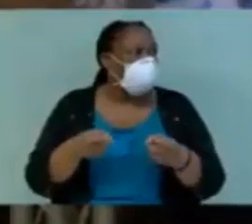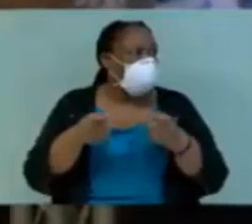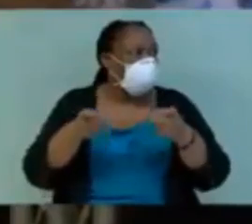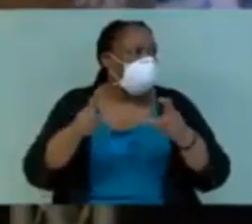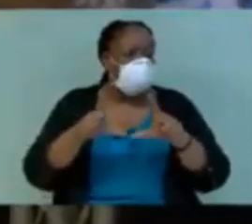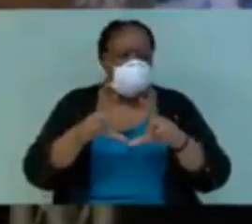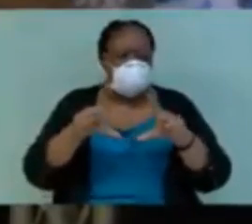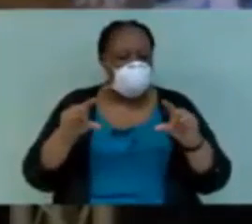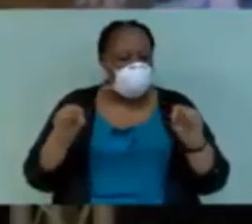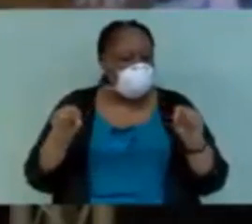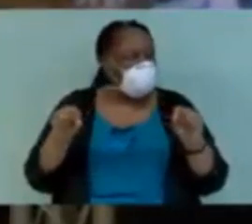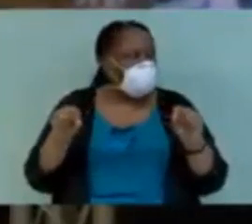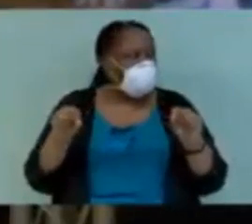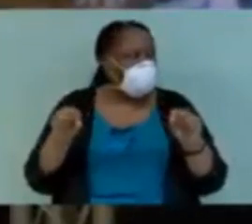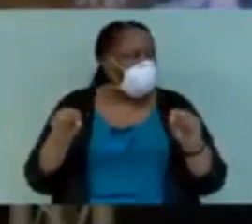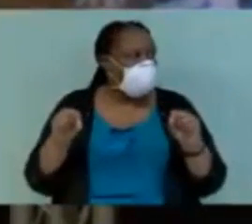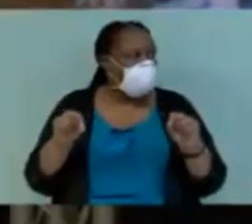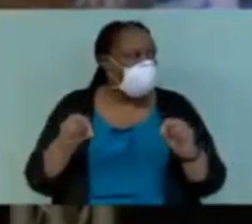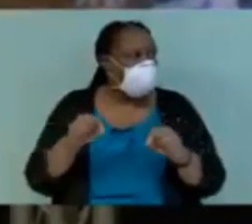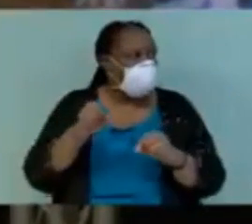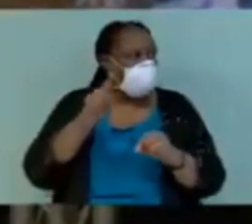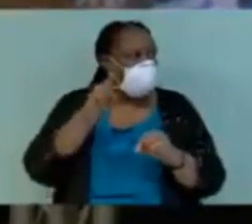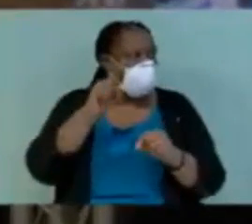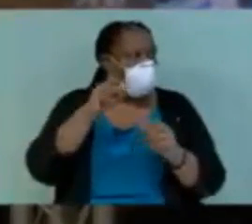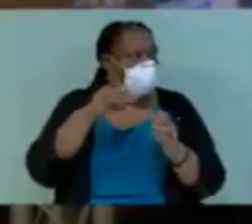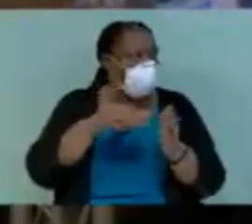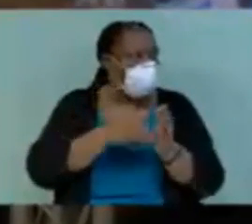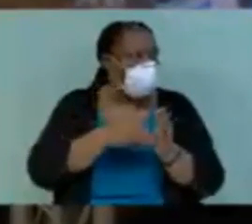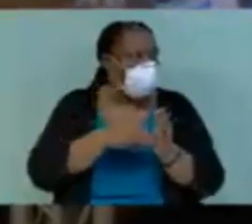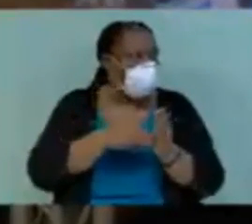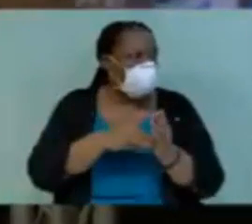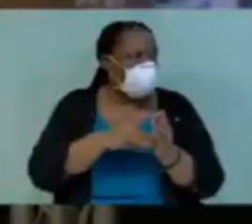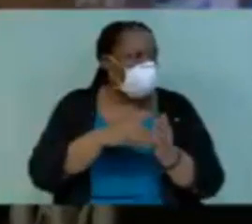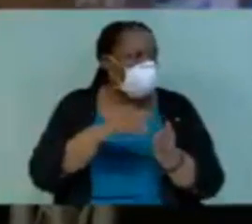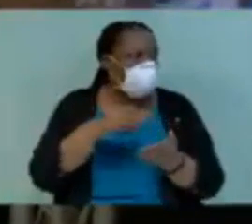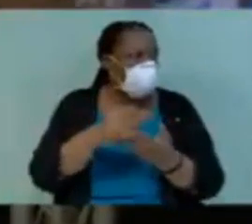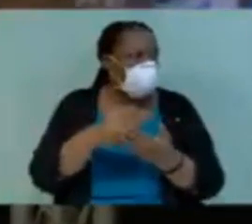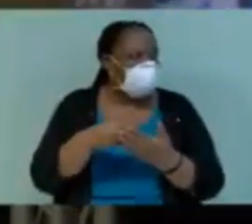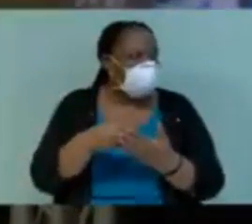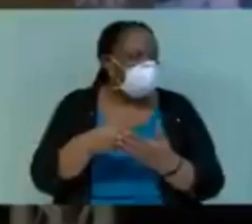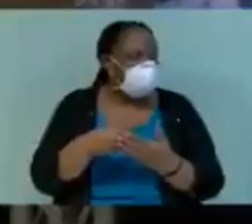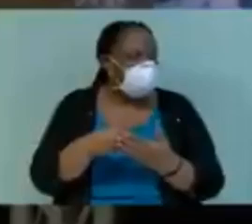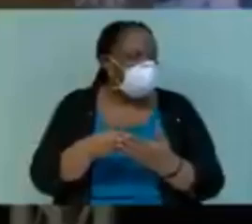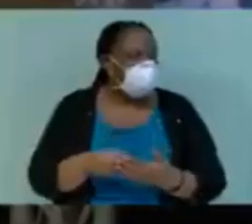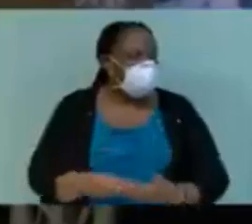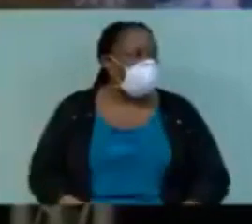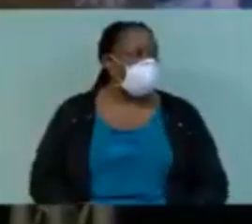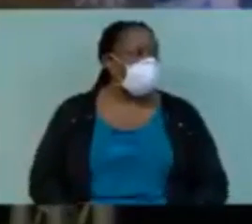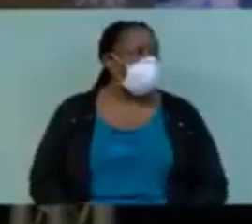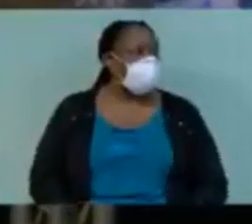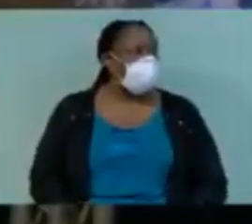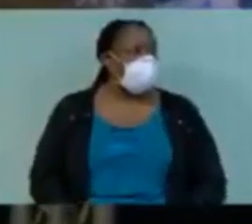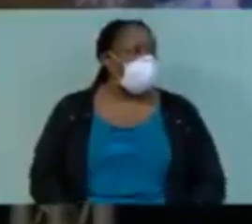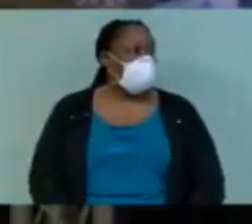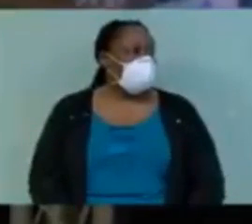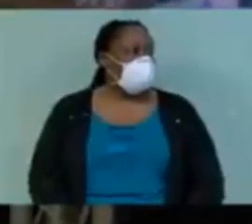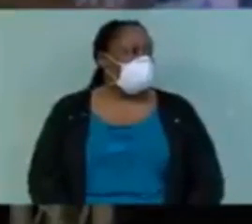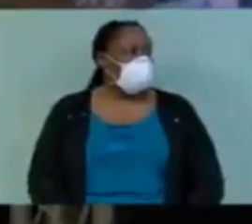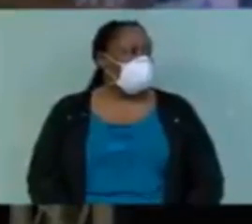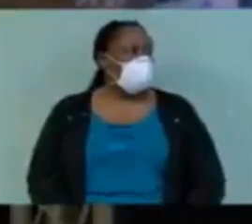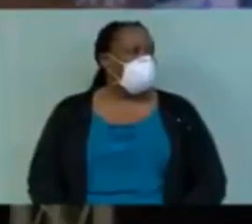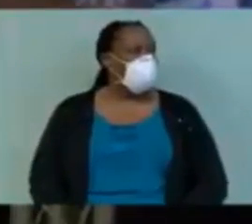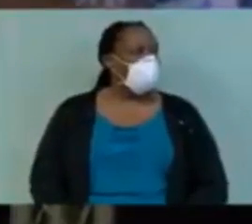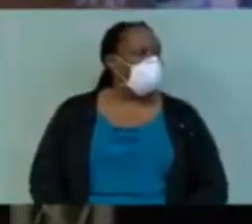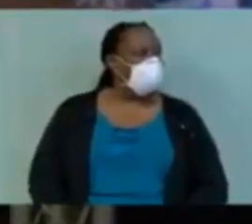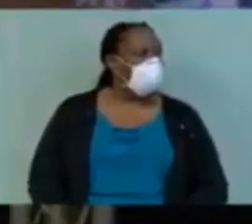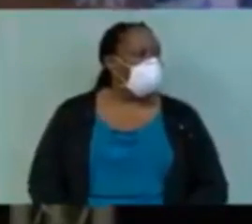This small initial token makes them feel a part of the valiant effort undertaken there in the